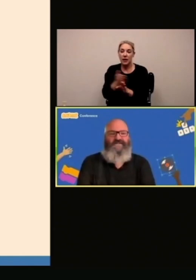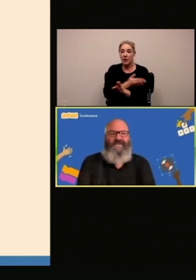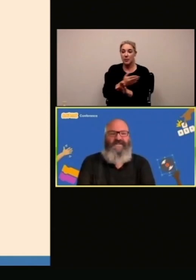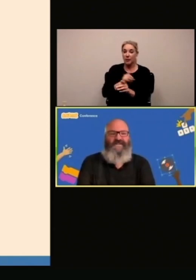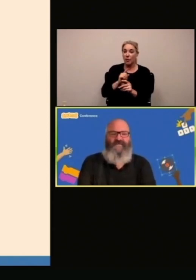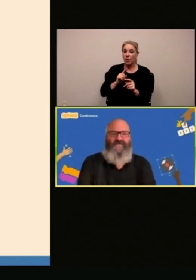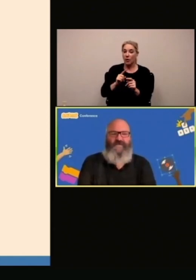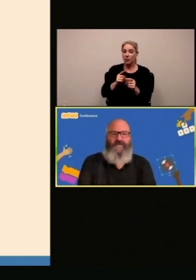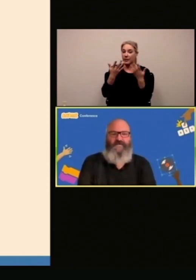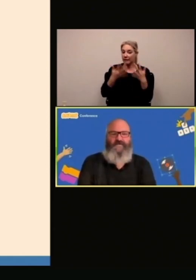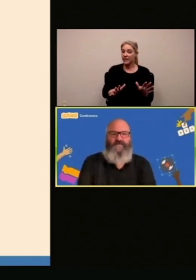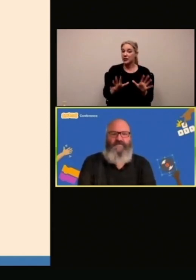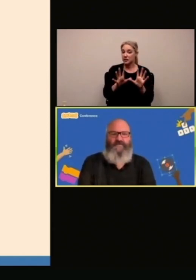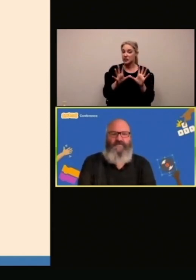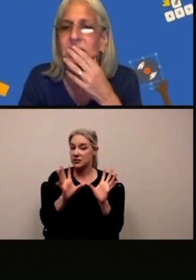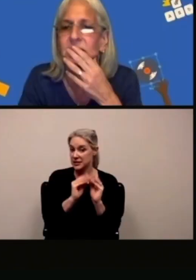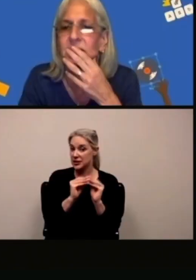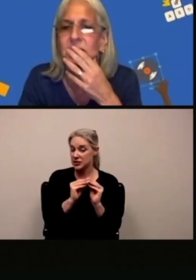session. So